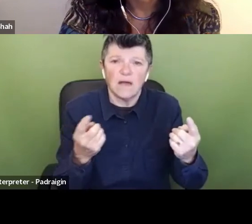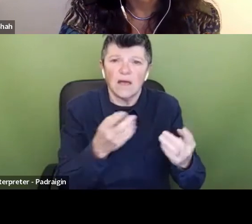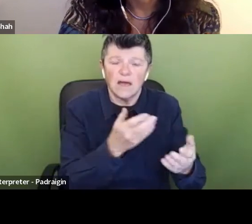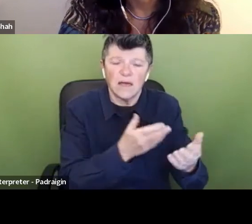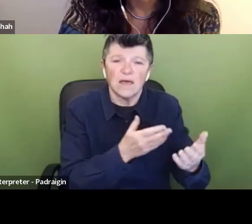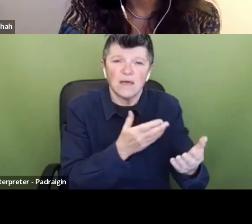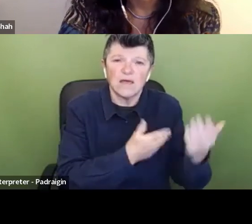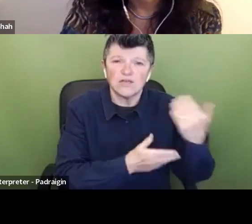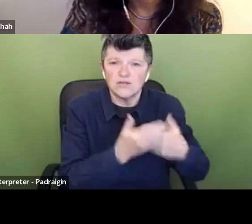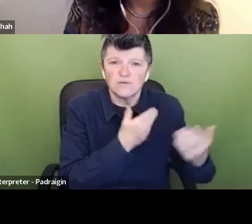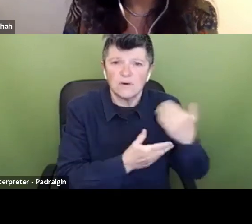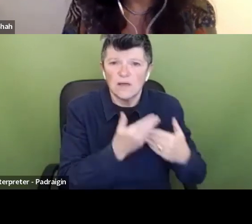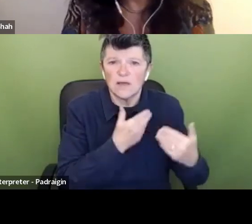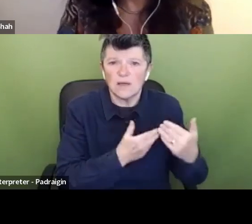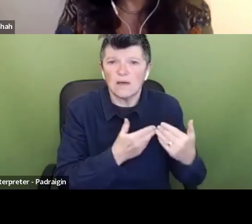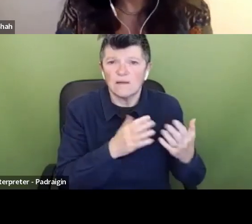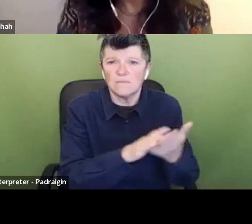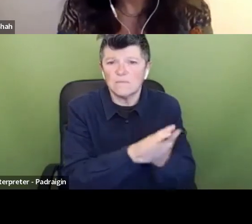Thank you for the question.